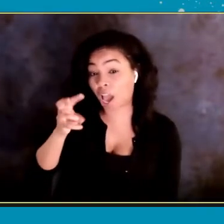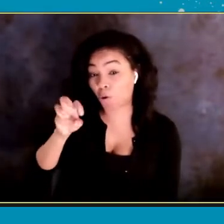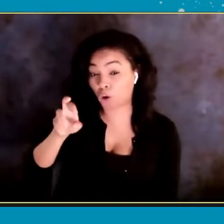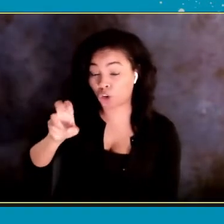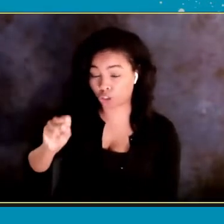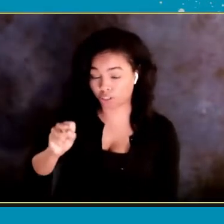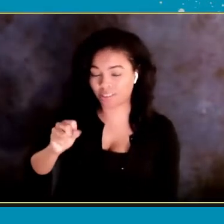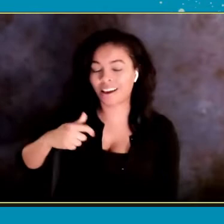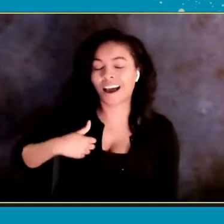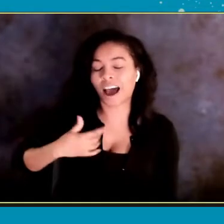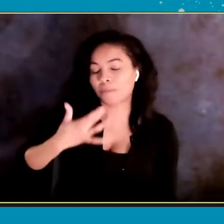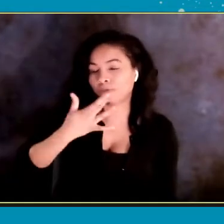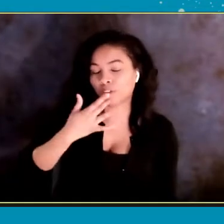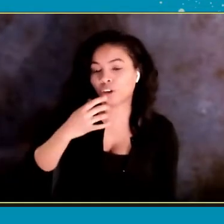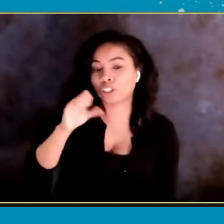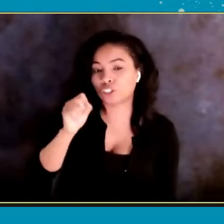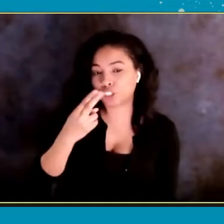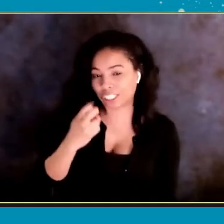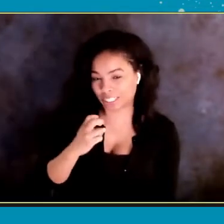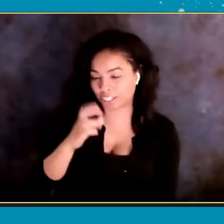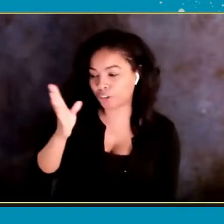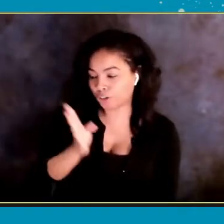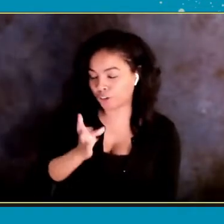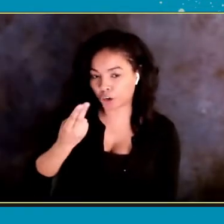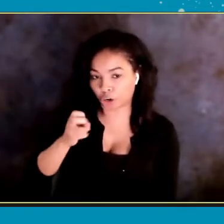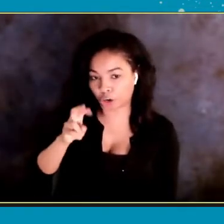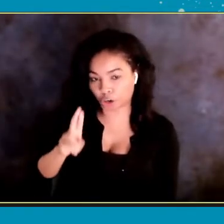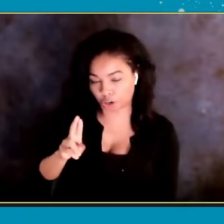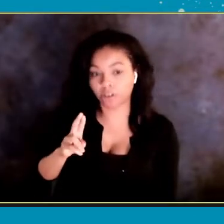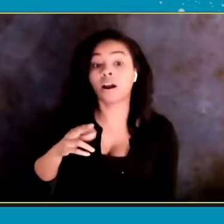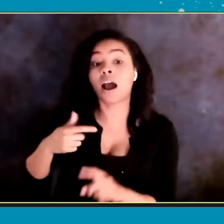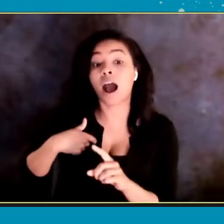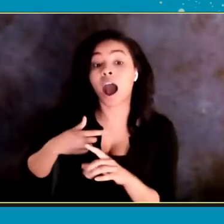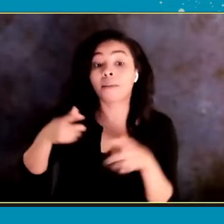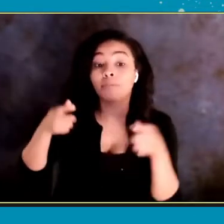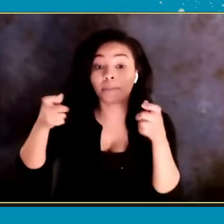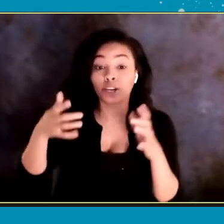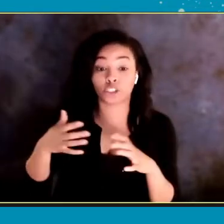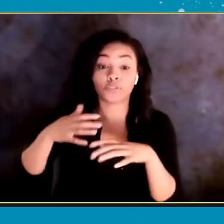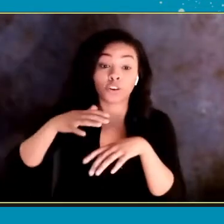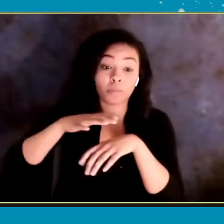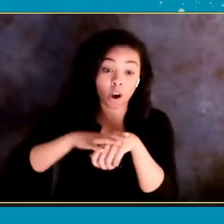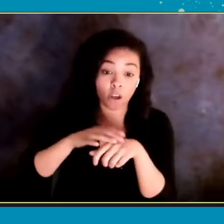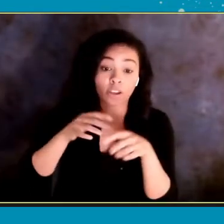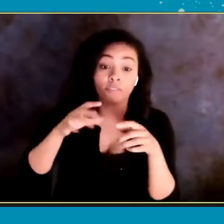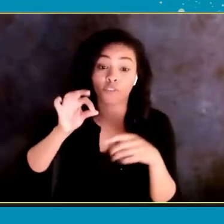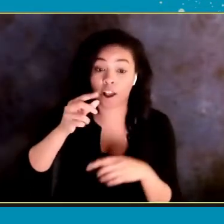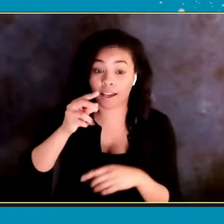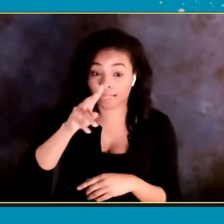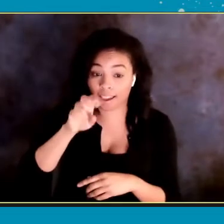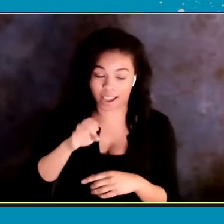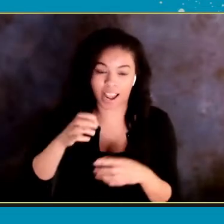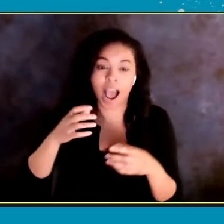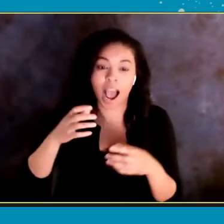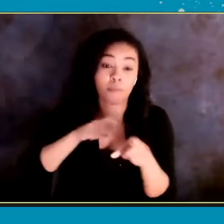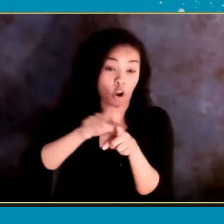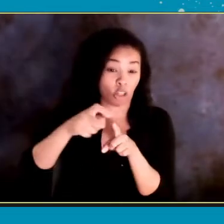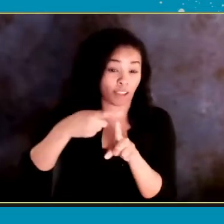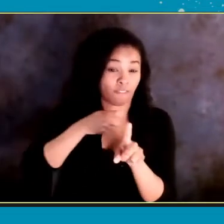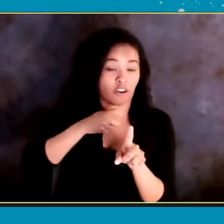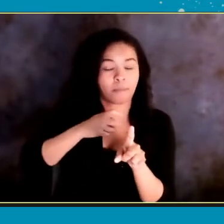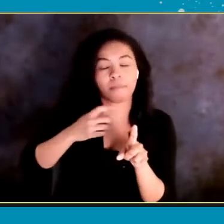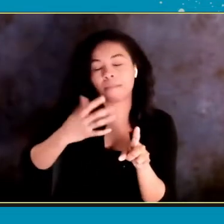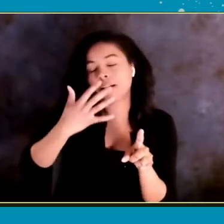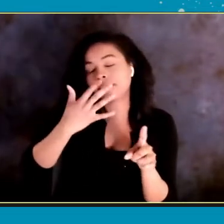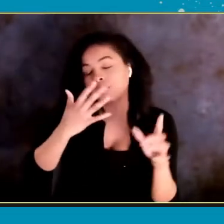the campaign manager of the Frontline. I'm calling in from my lovely home in Baltimore, Maryland. Welcome.